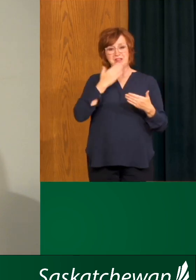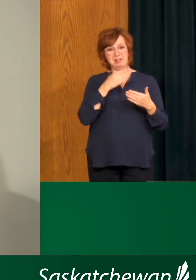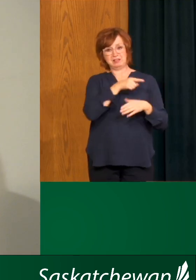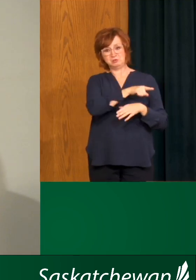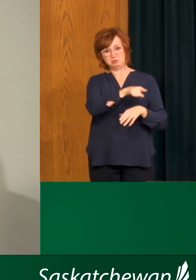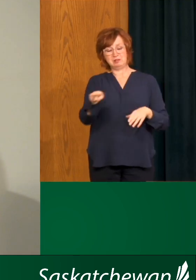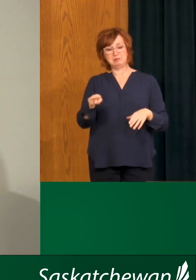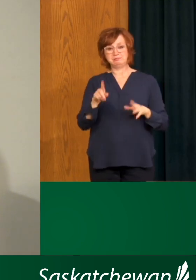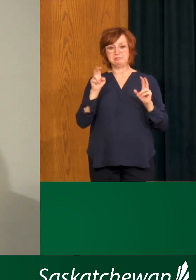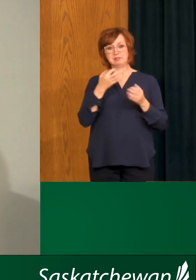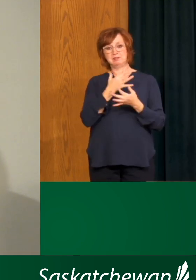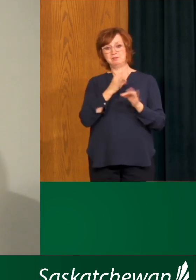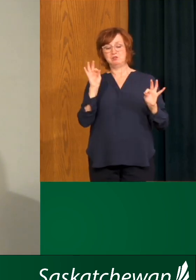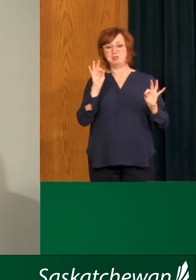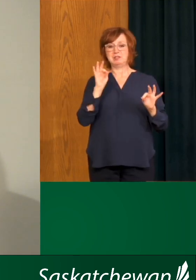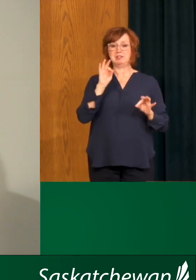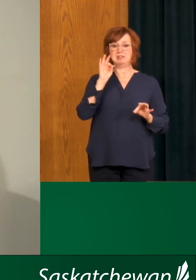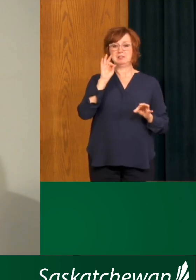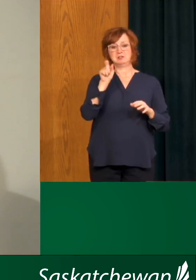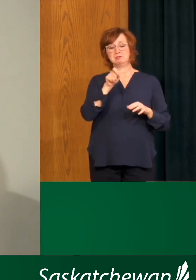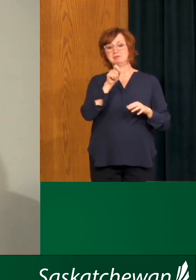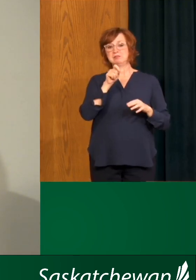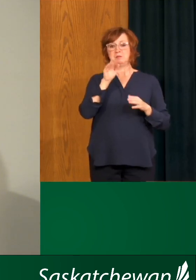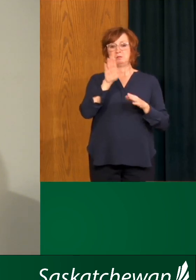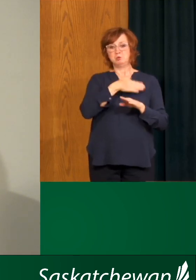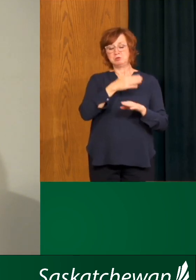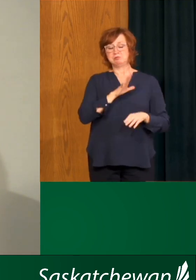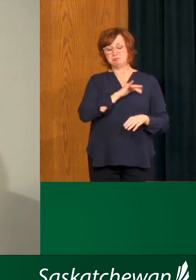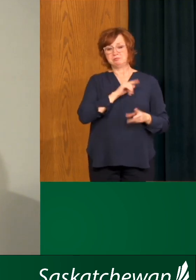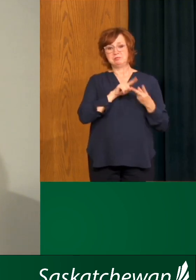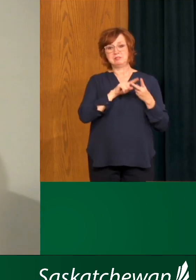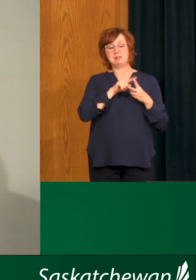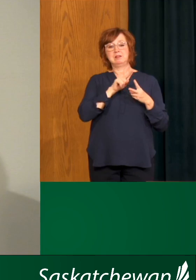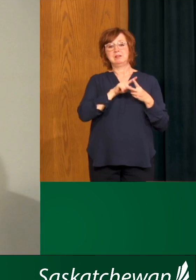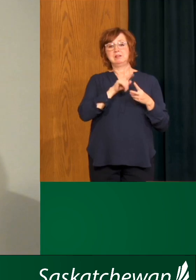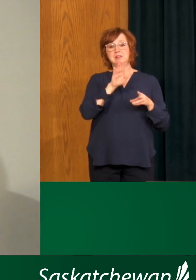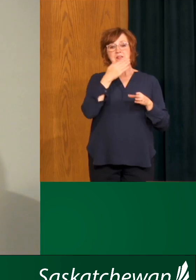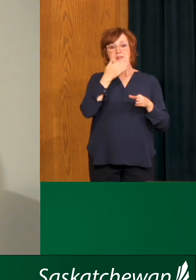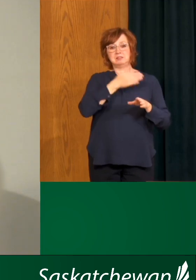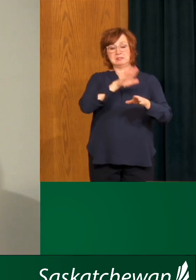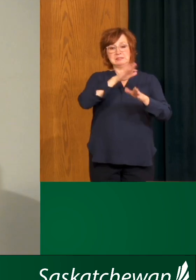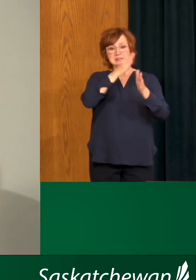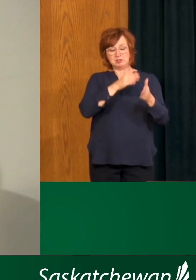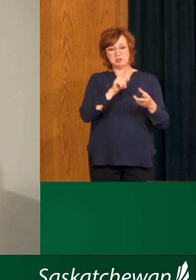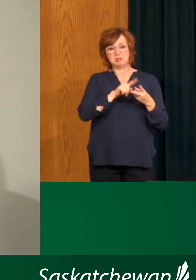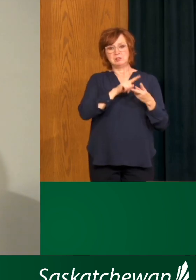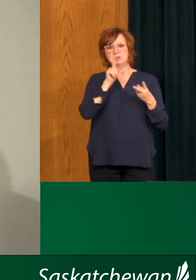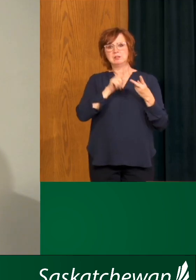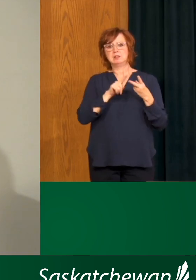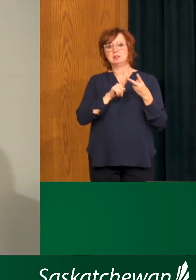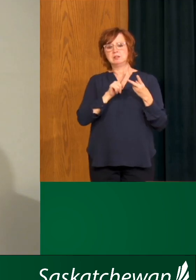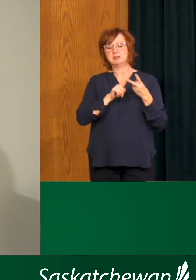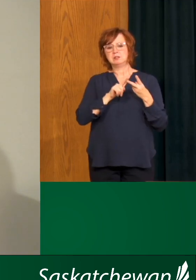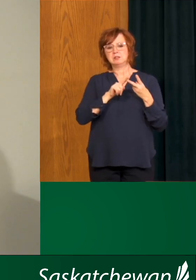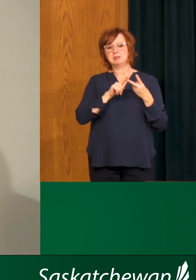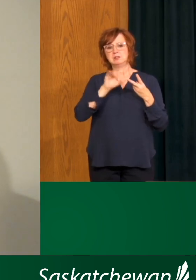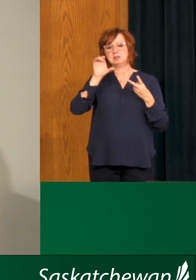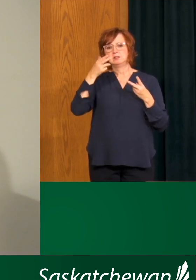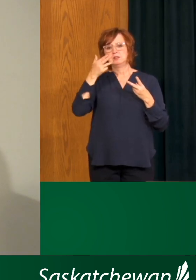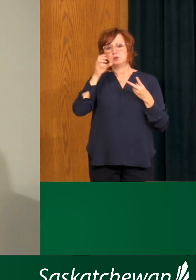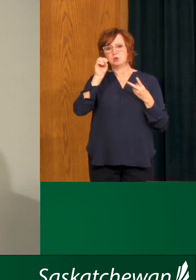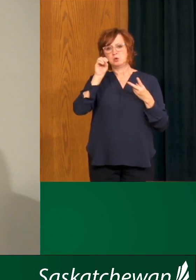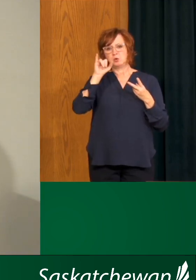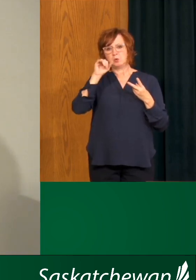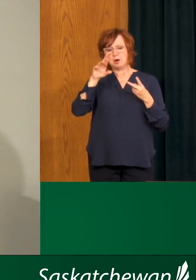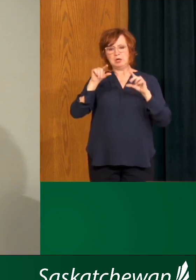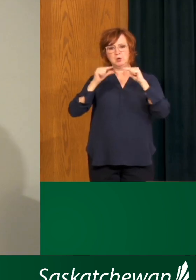and that applies even to choir groups, for example, or singing, for example, when you're at a place of worship, for example. And so we do